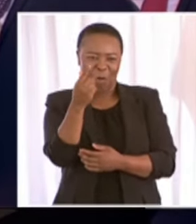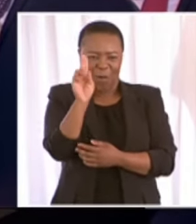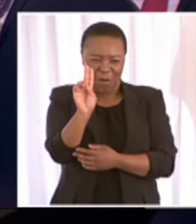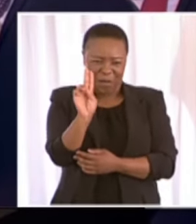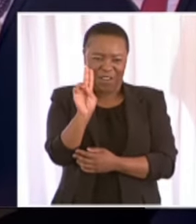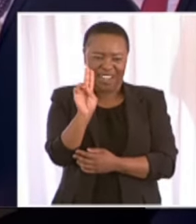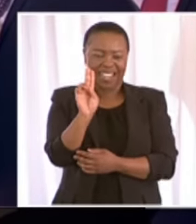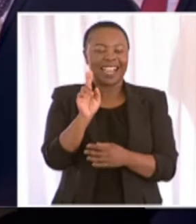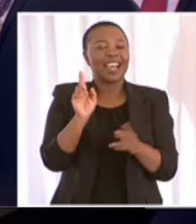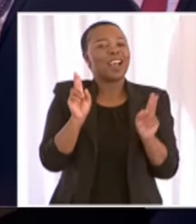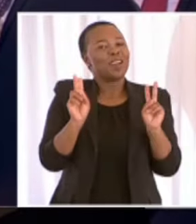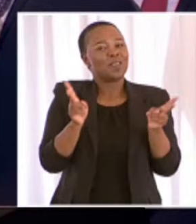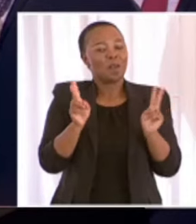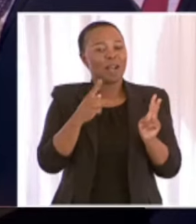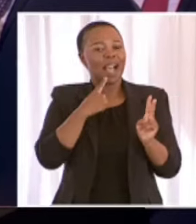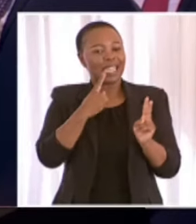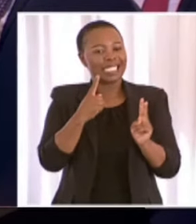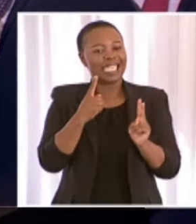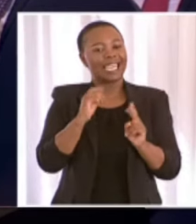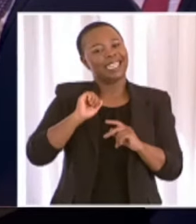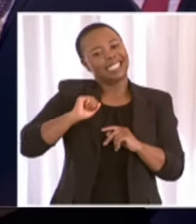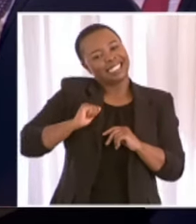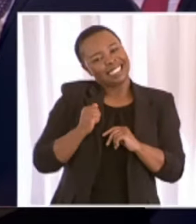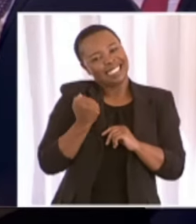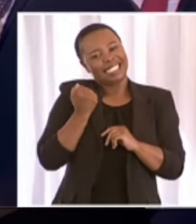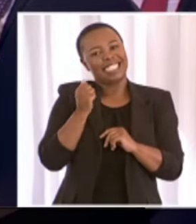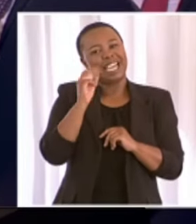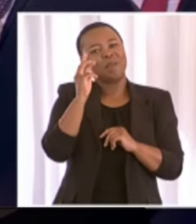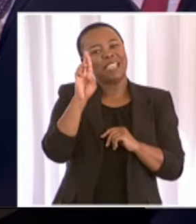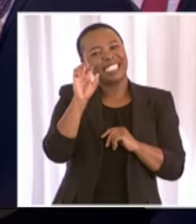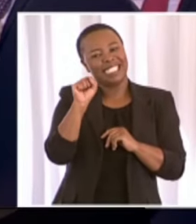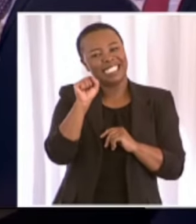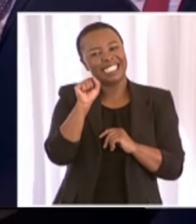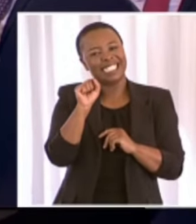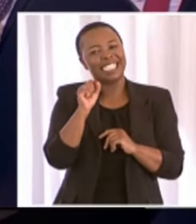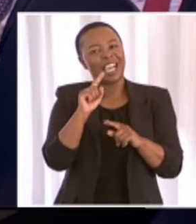Normally called Mrs. Mutlante.